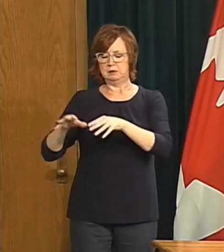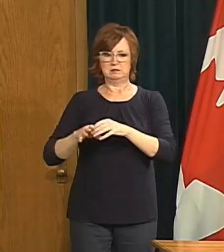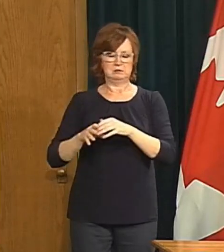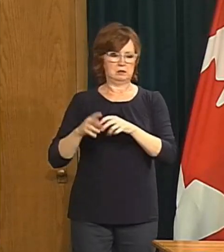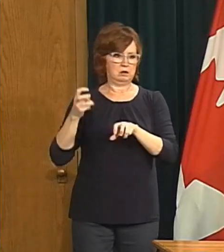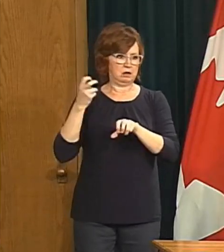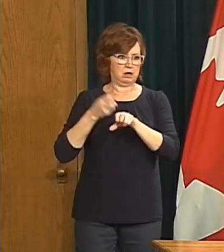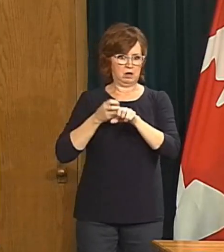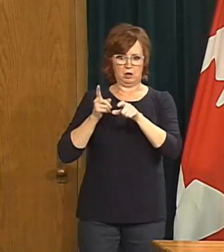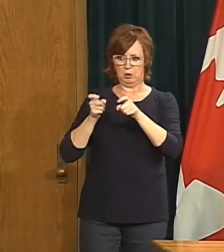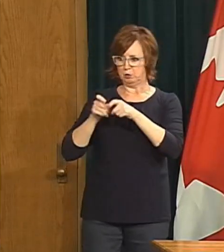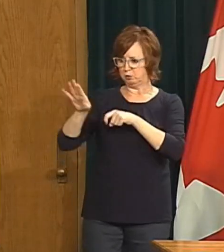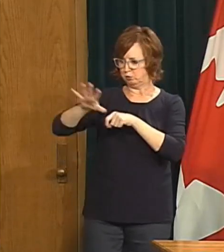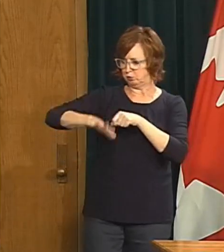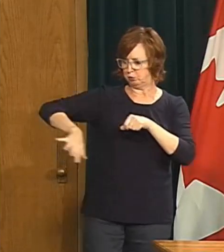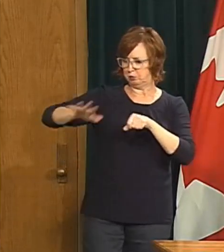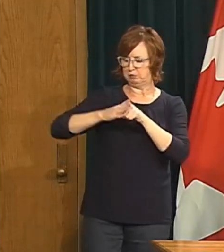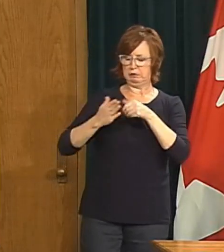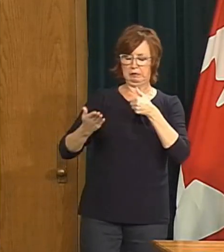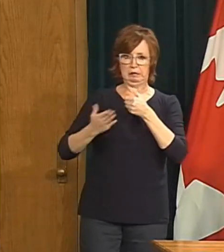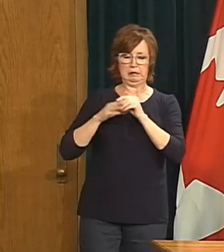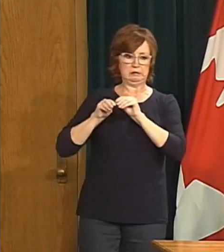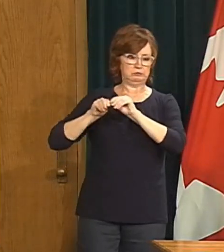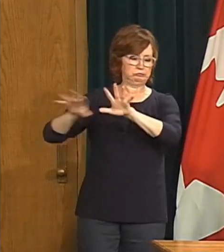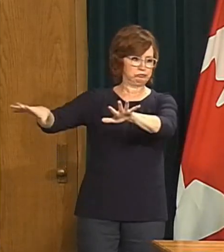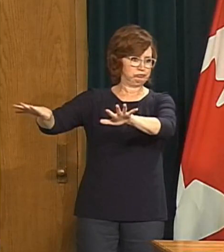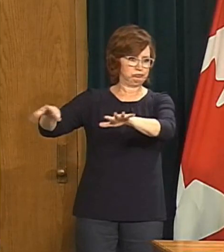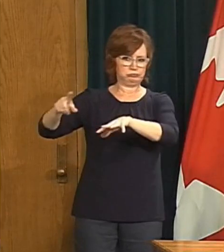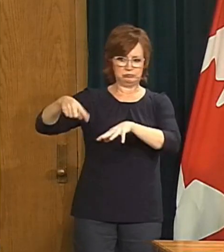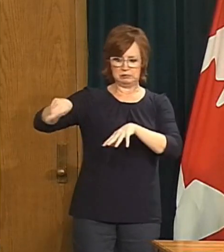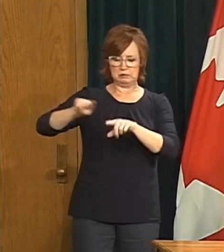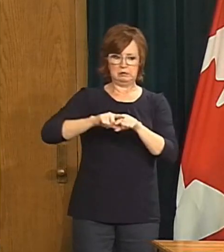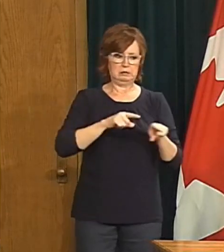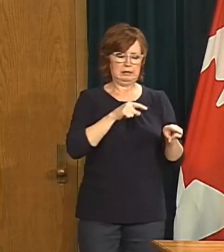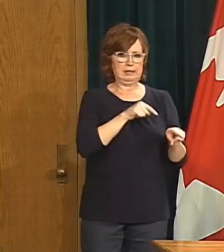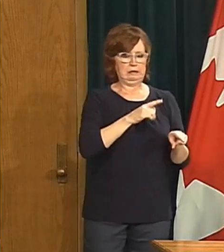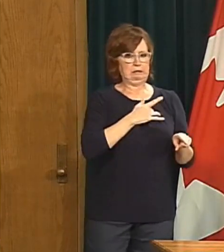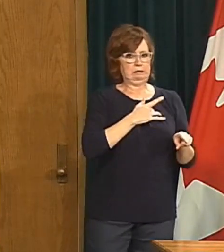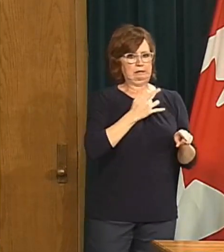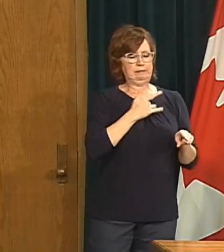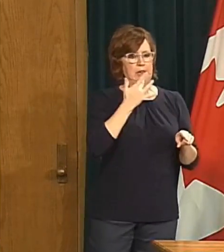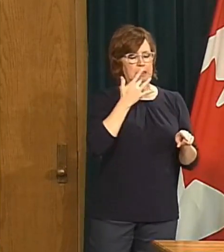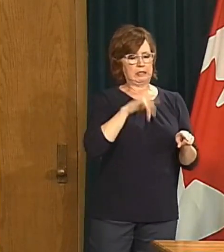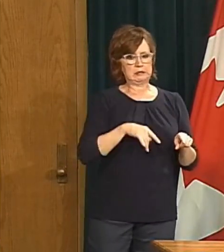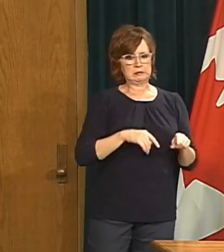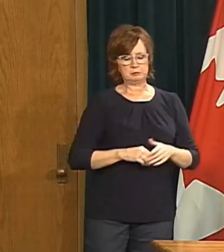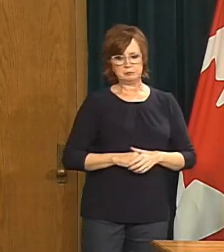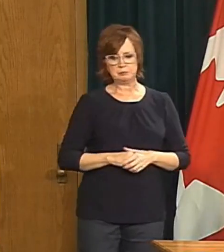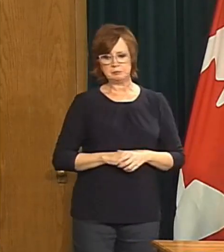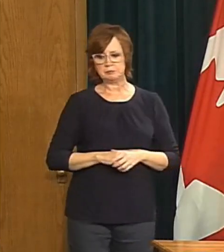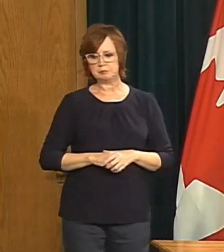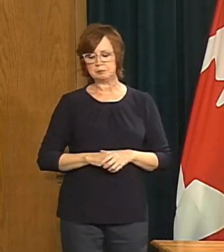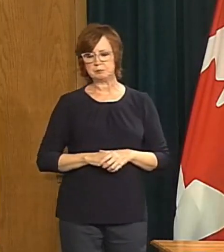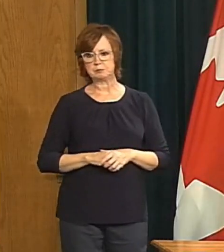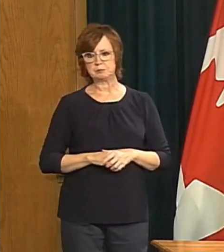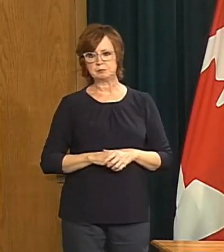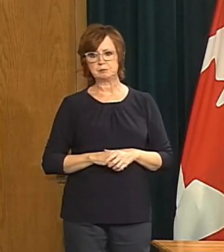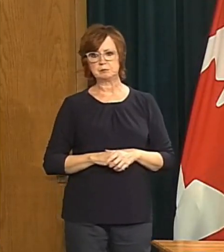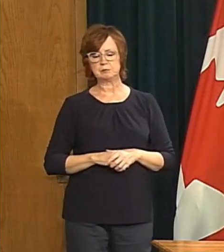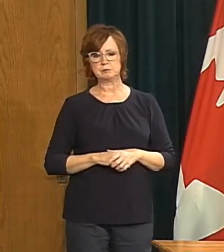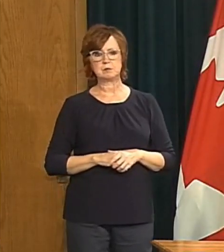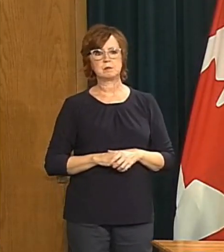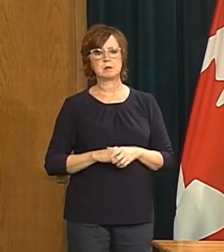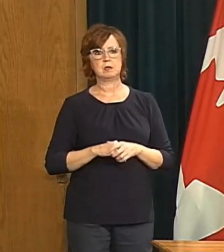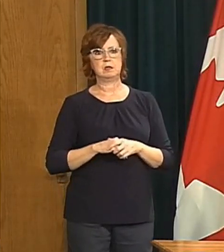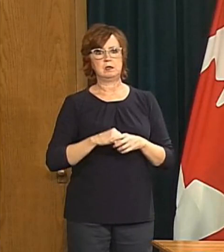manage, but it's not the same as transmission that happens in other essential workplaces, for example, or in the